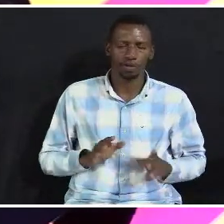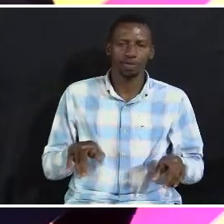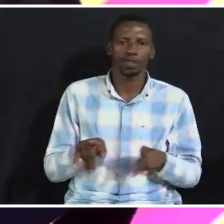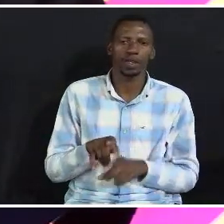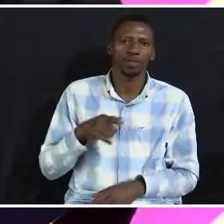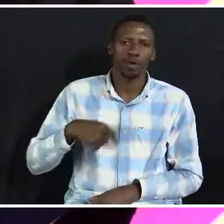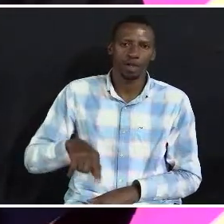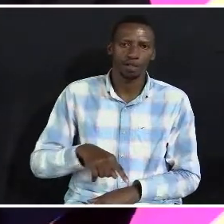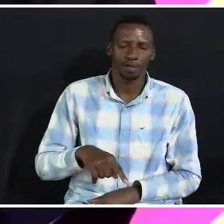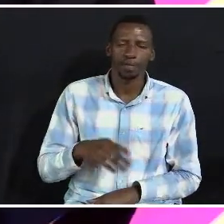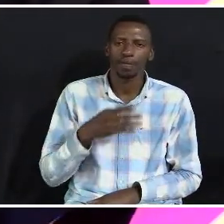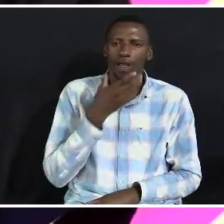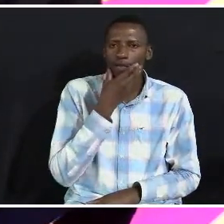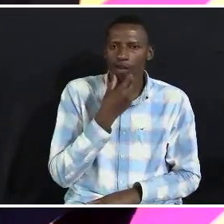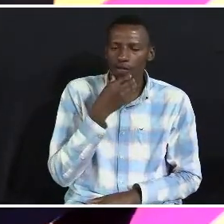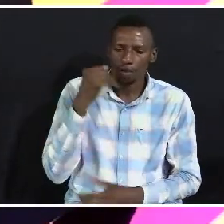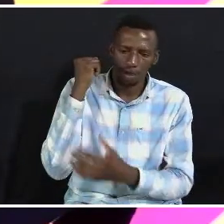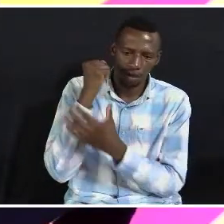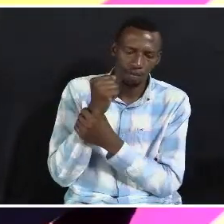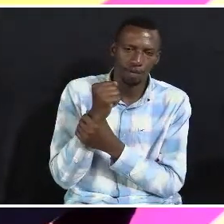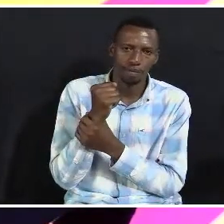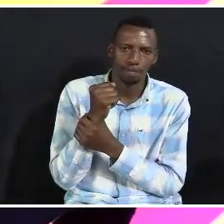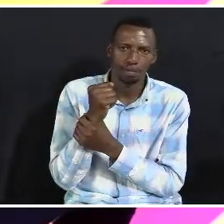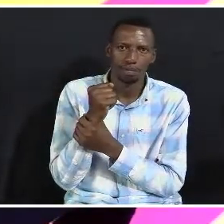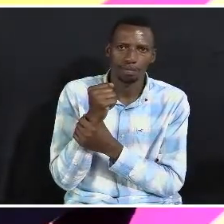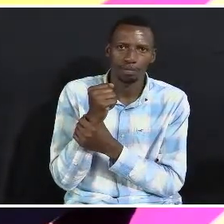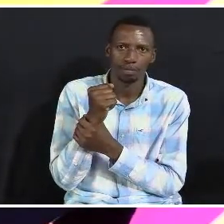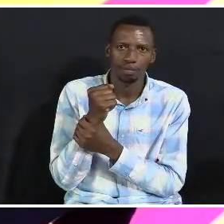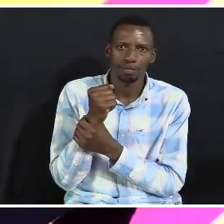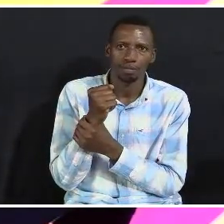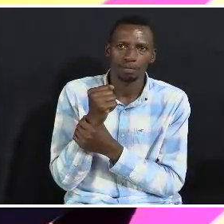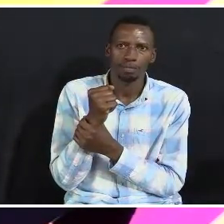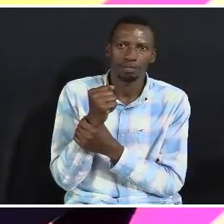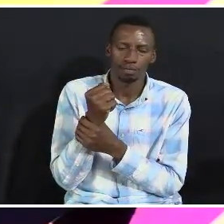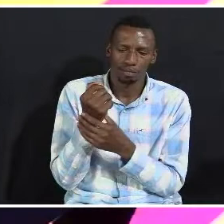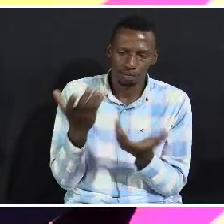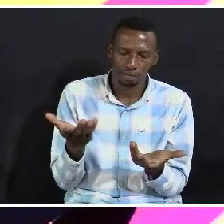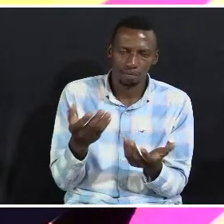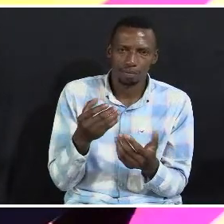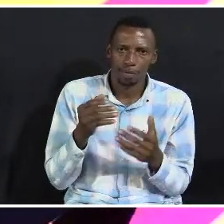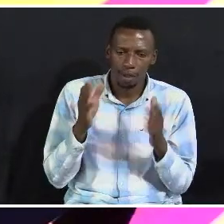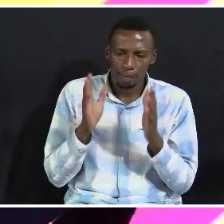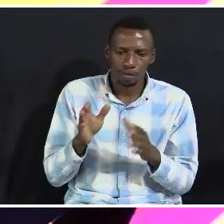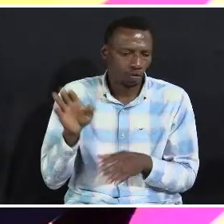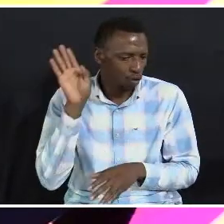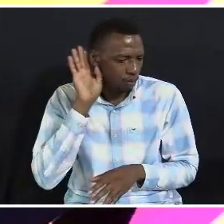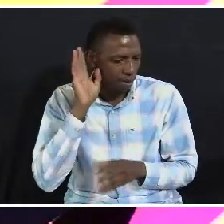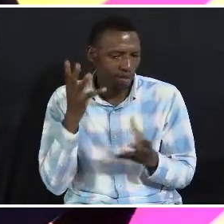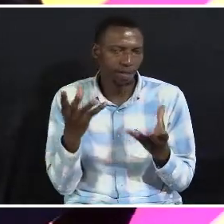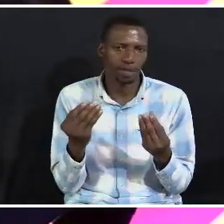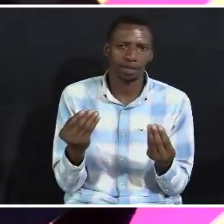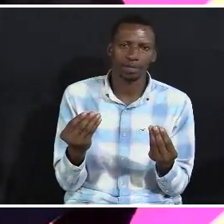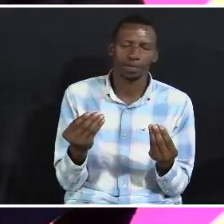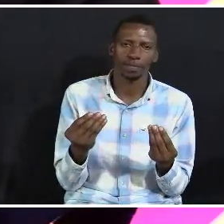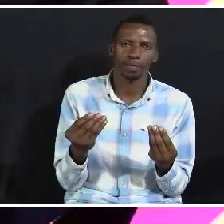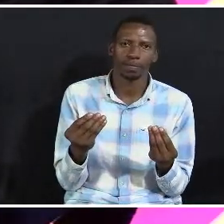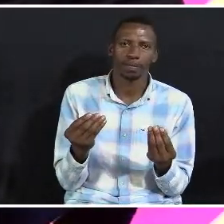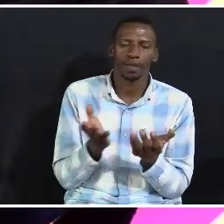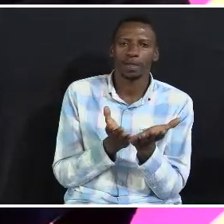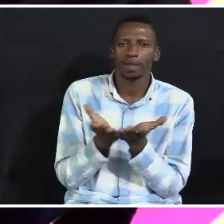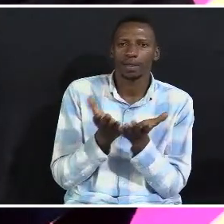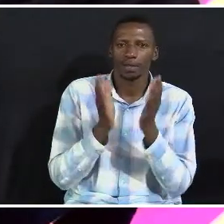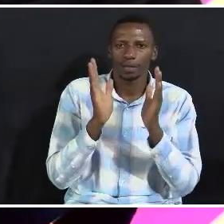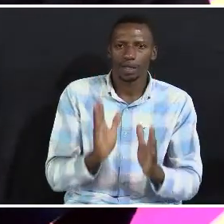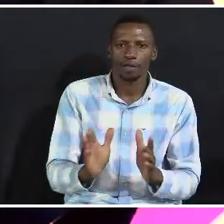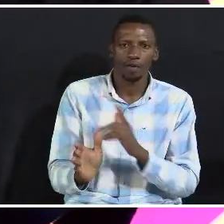Abraham. The command was not obeyed as easily as that. The servant of the Lord